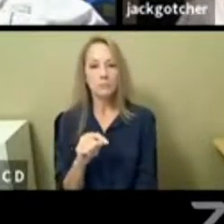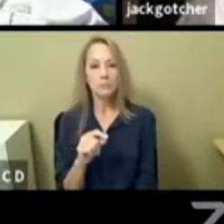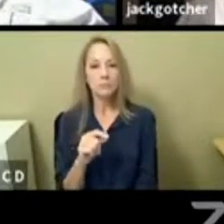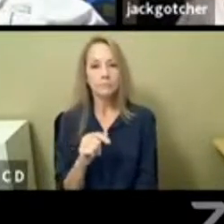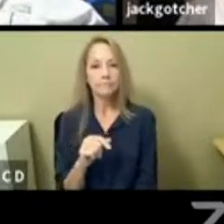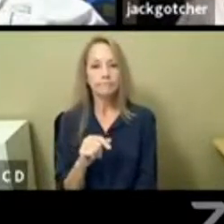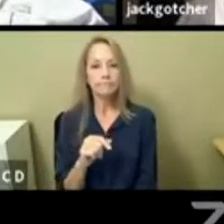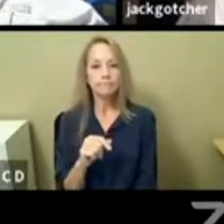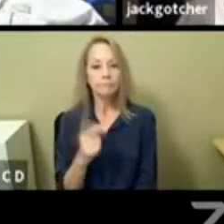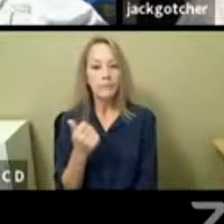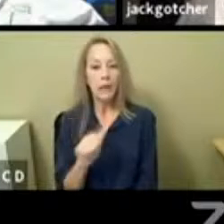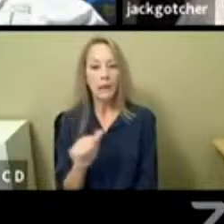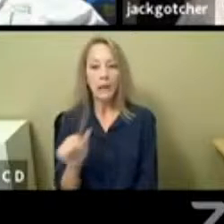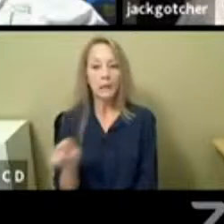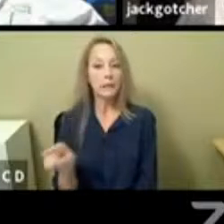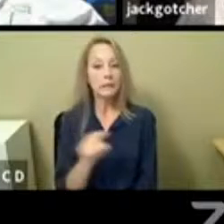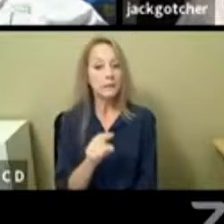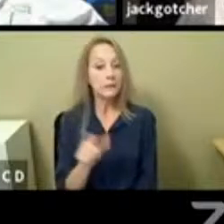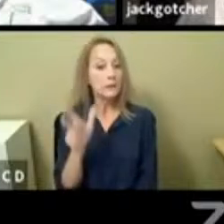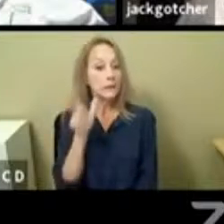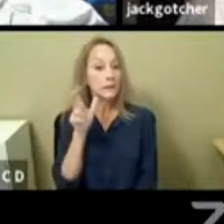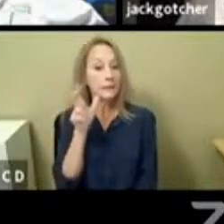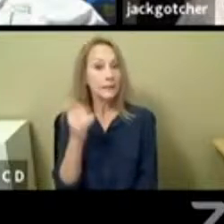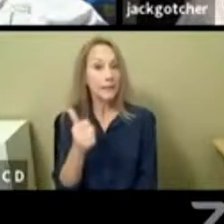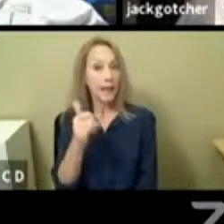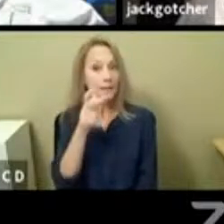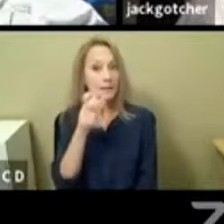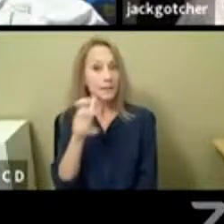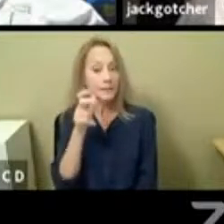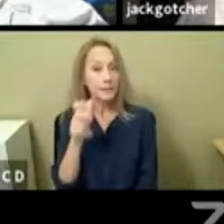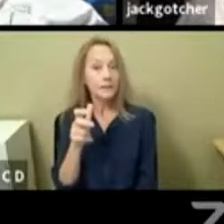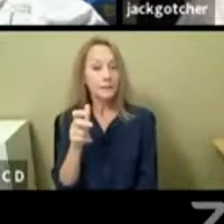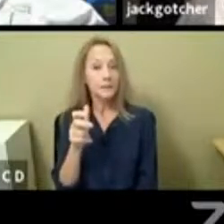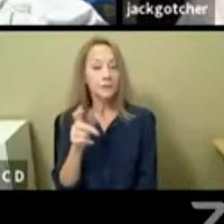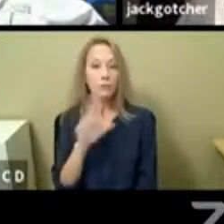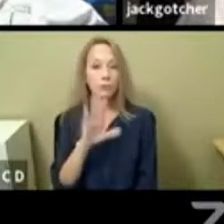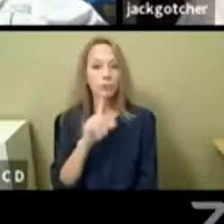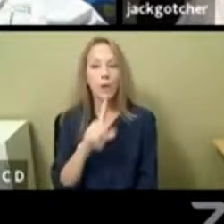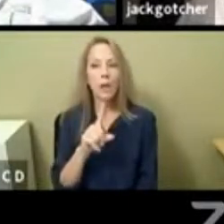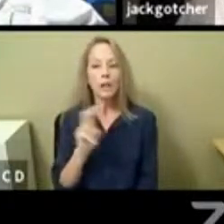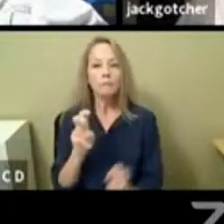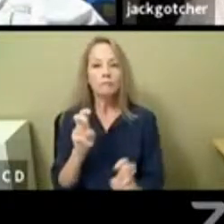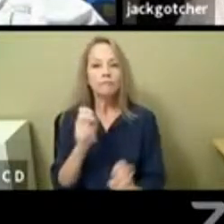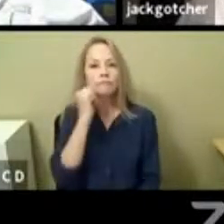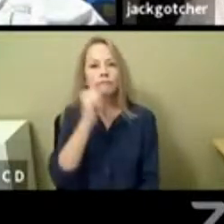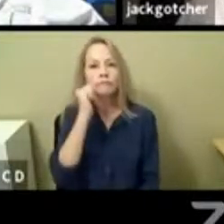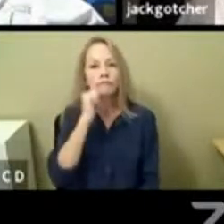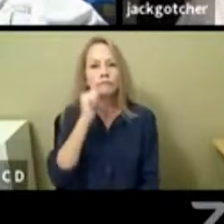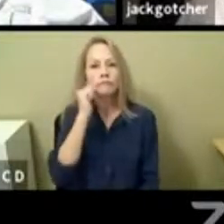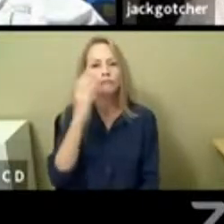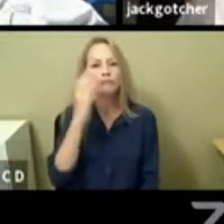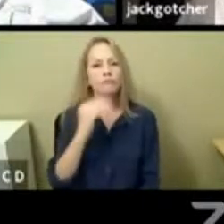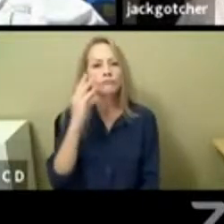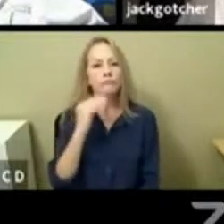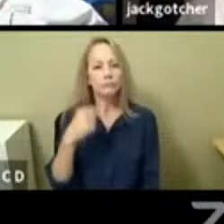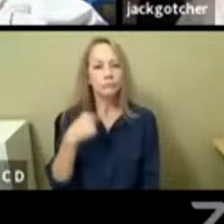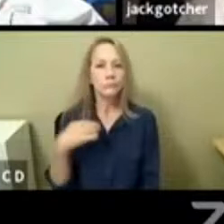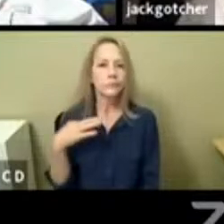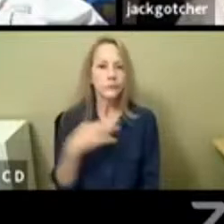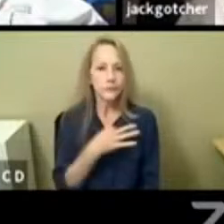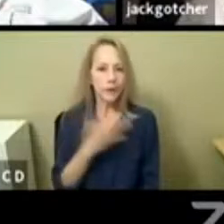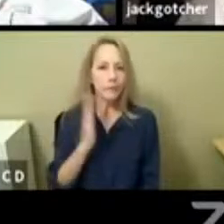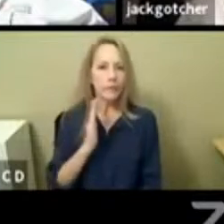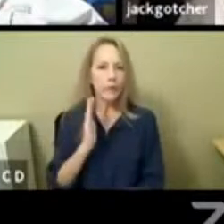for anyone listening, from a practical everyday to day experience, from someone who's been a staff nurse in the